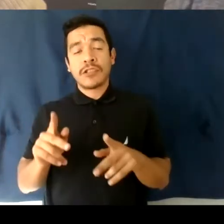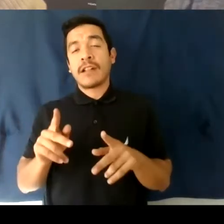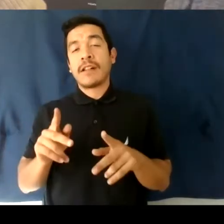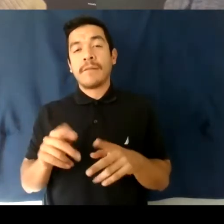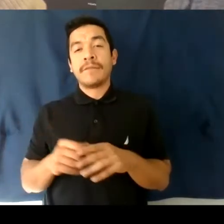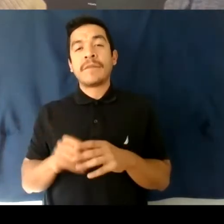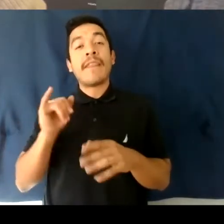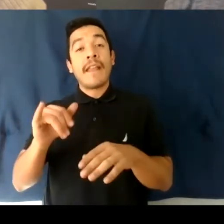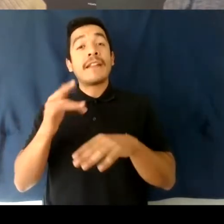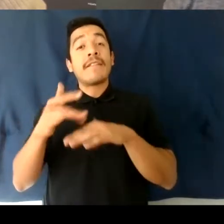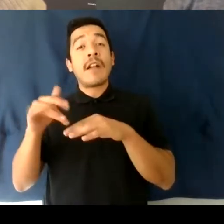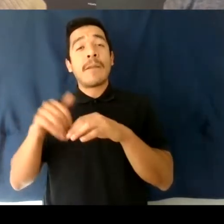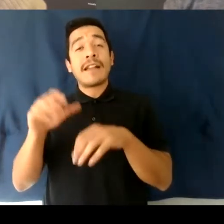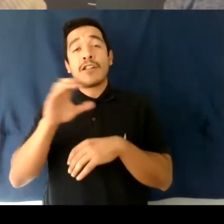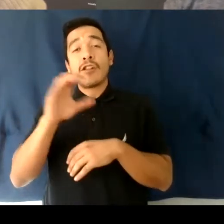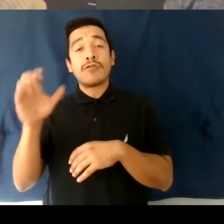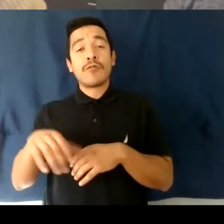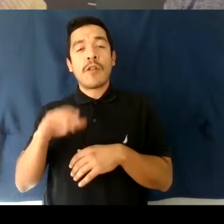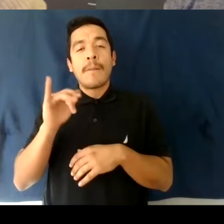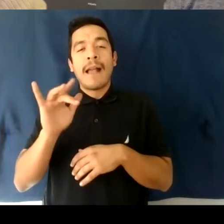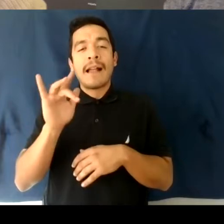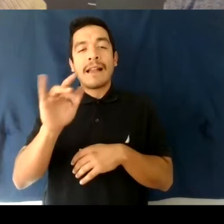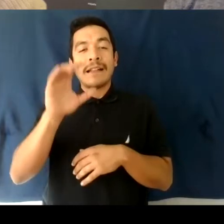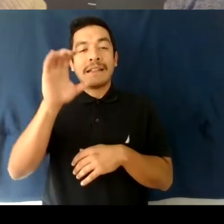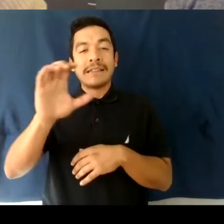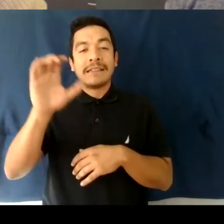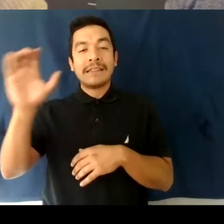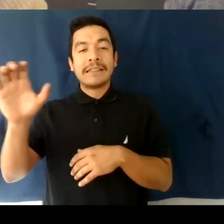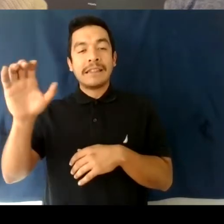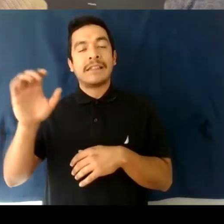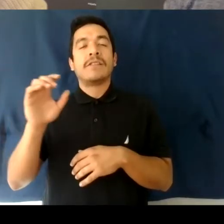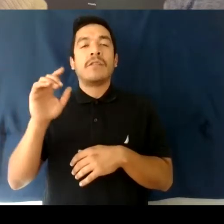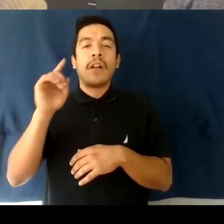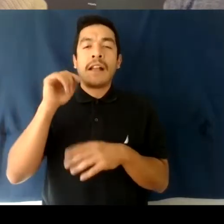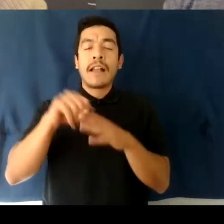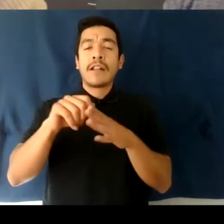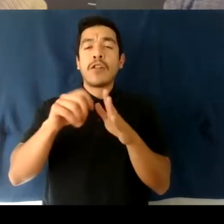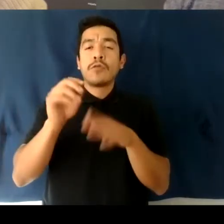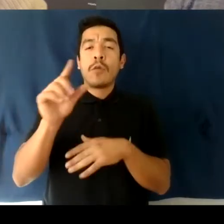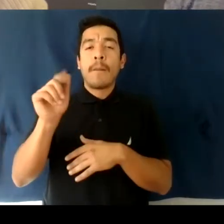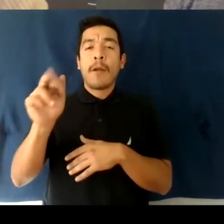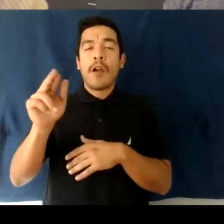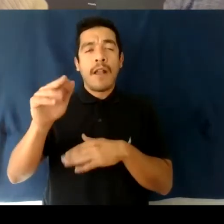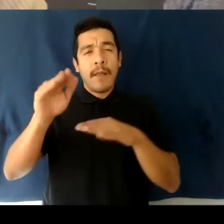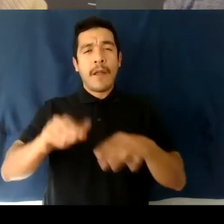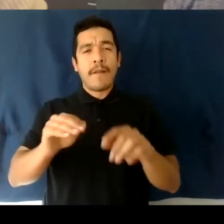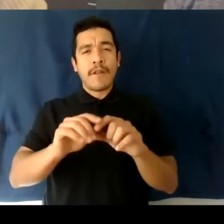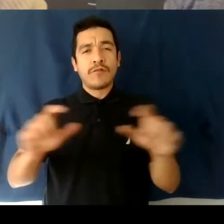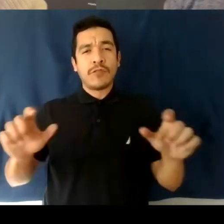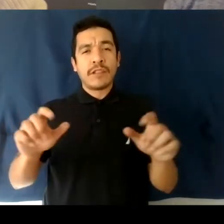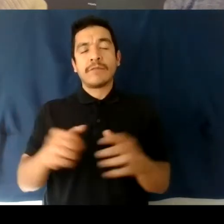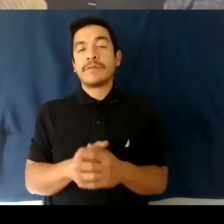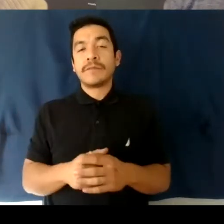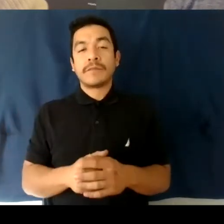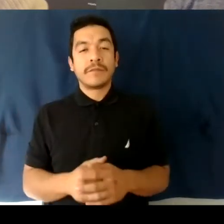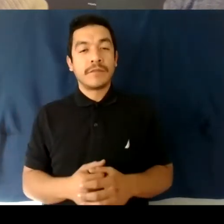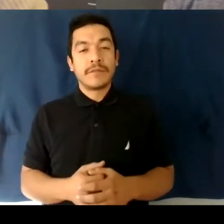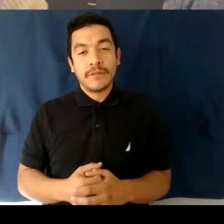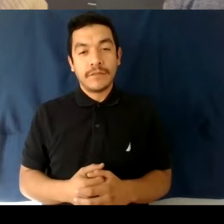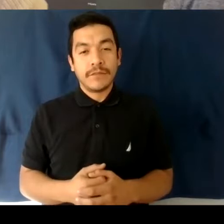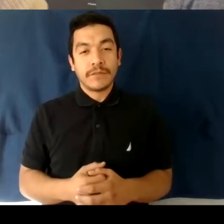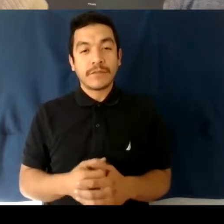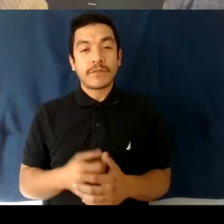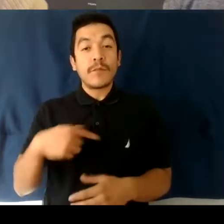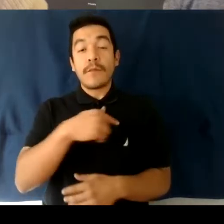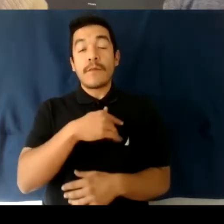in the Zoom app by clicking the CC button in the toolbar at the bottom of the screen, as well as via your web browser. And we